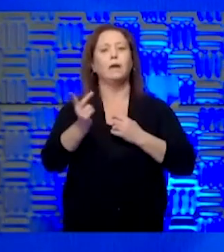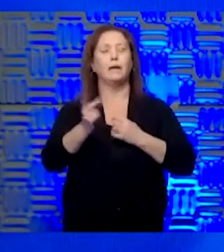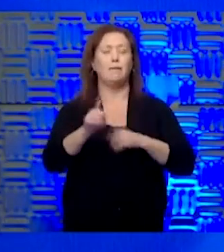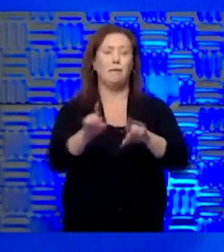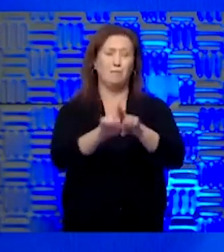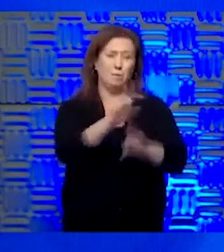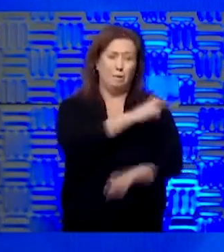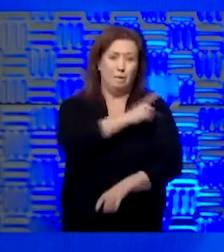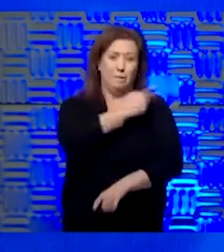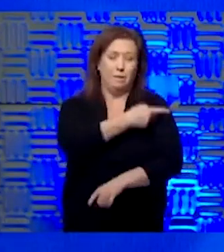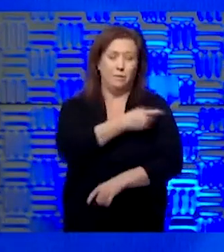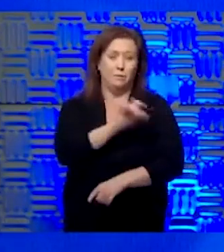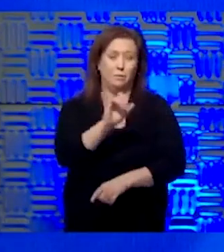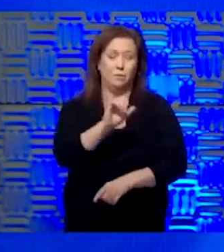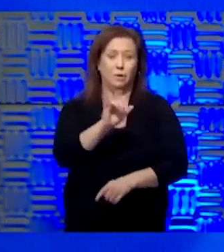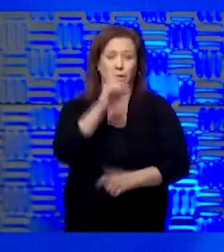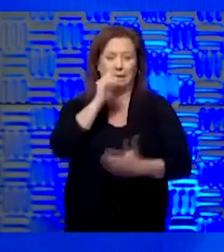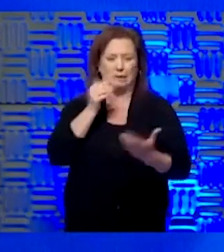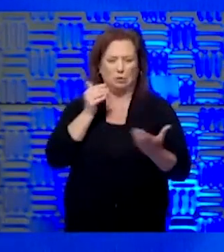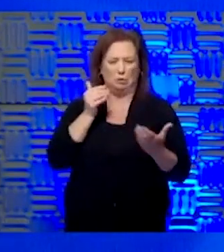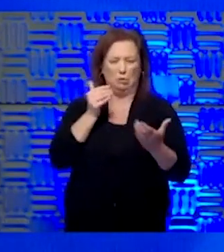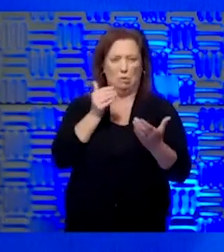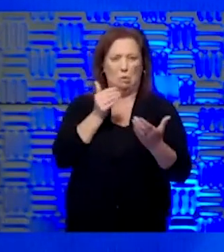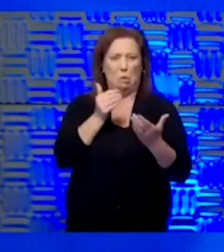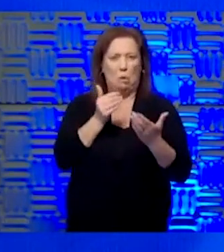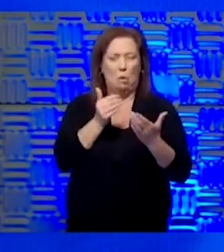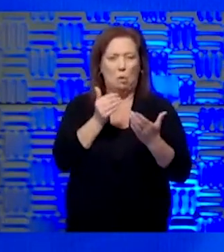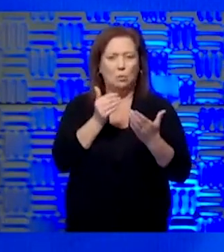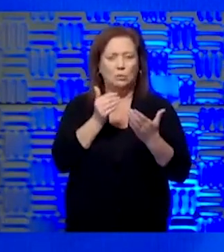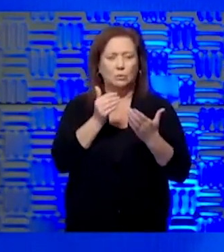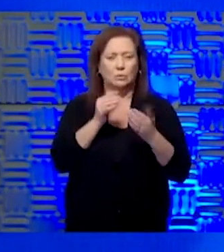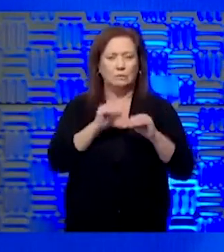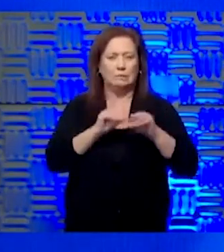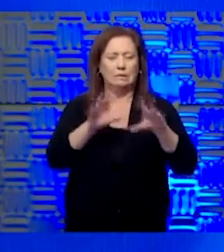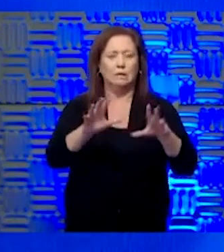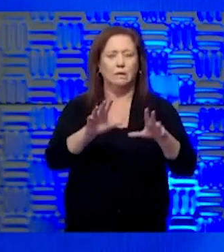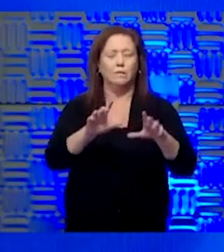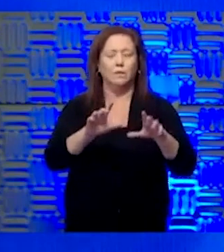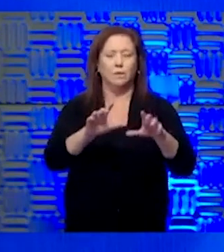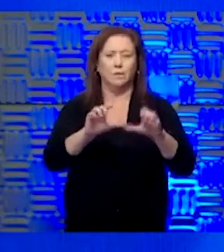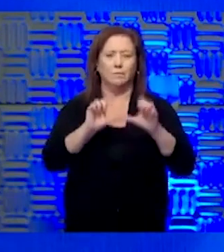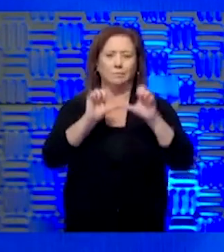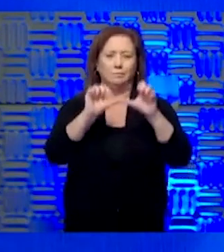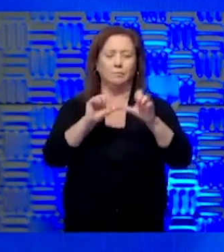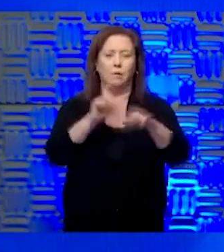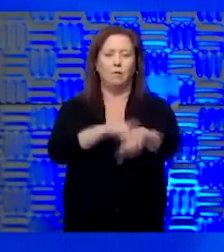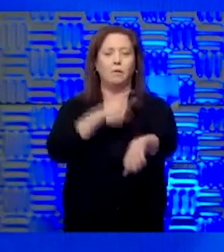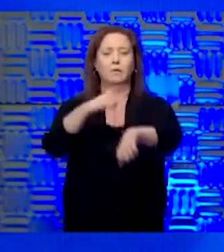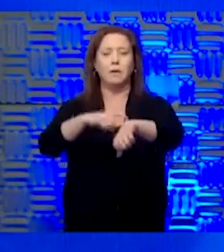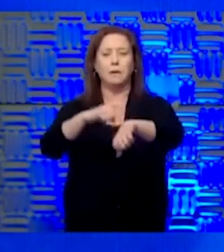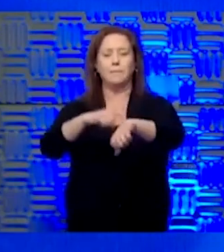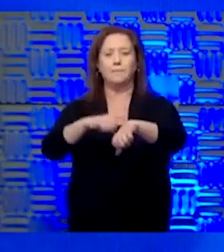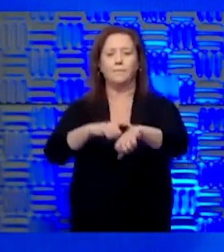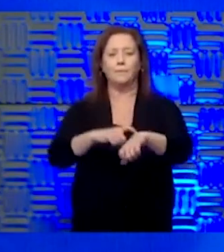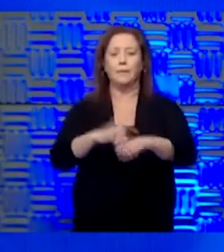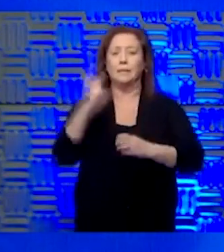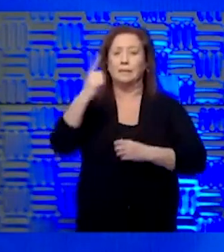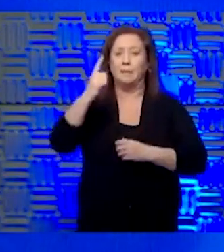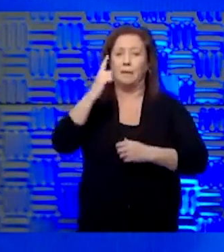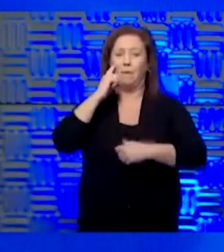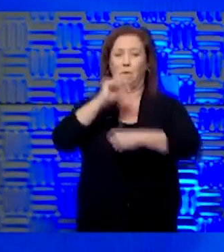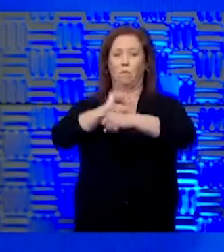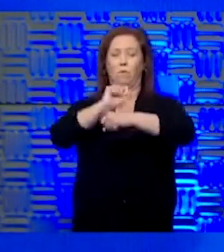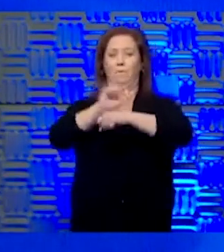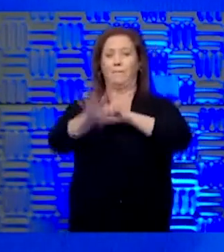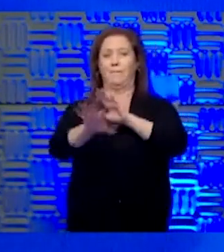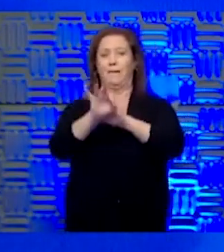patient just because you have such close proximity for quite a while. So I think, we'll find, it'll probably have to be something we have to work to find out.